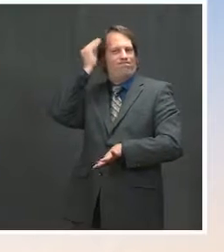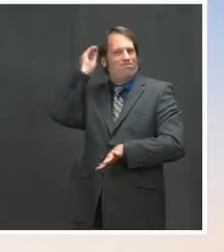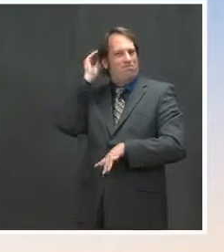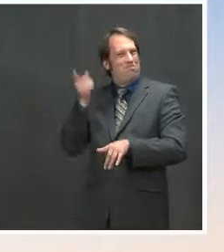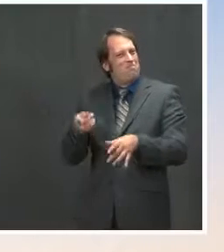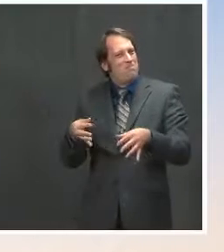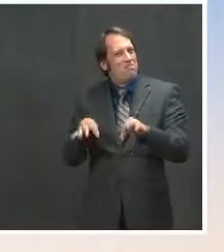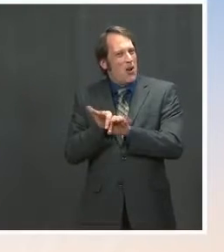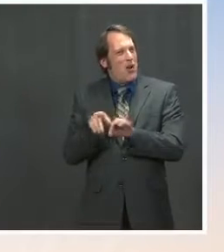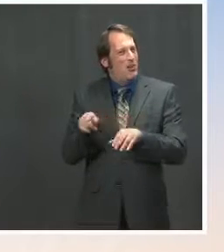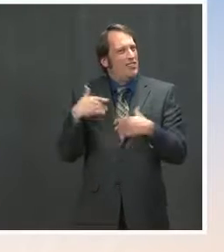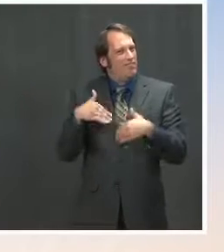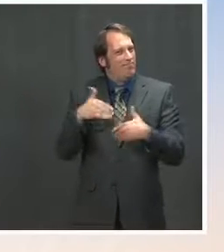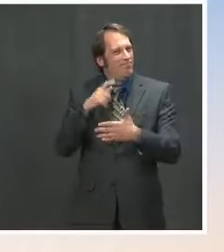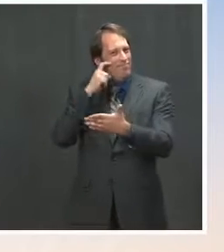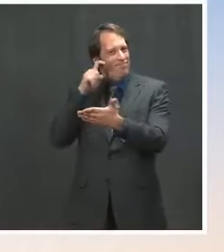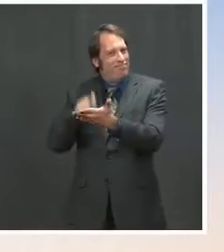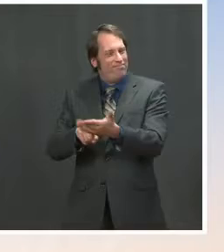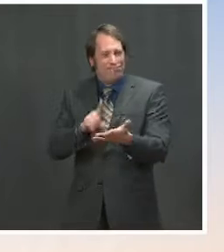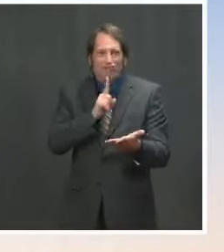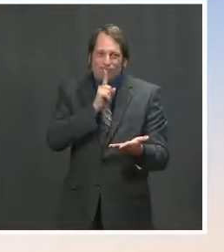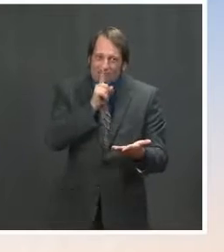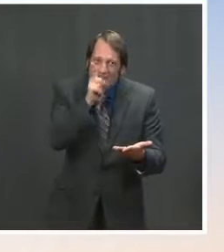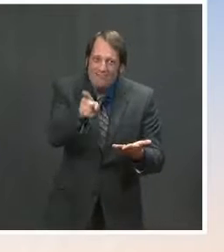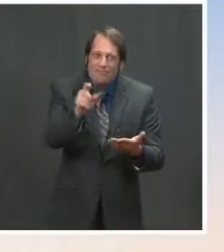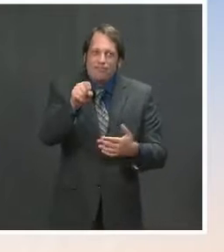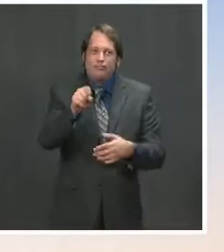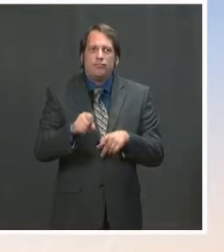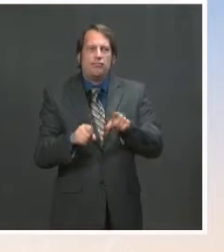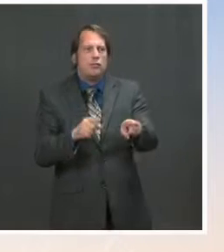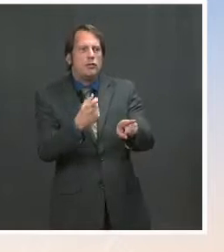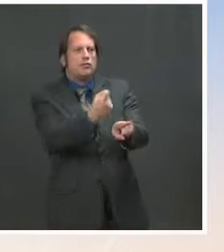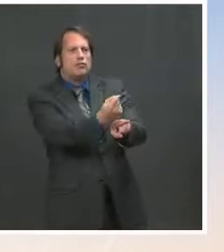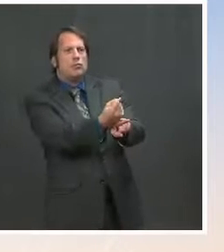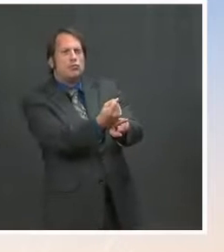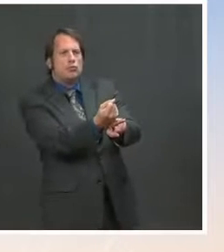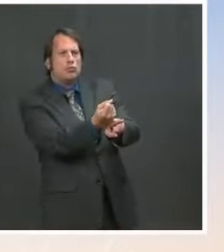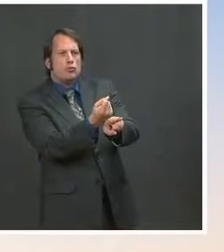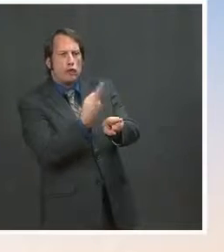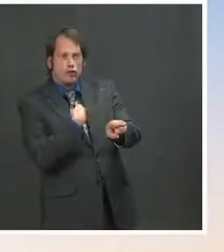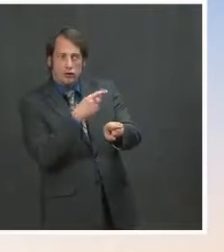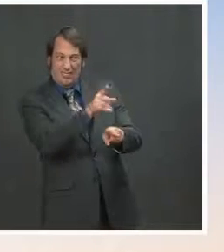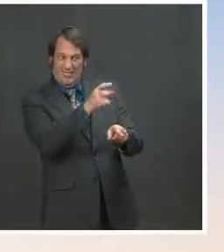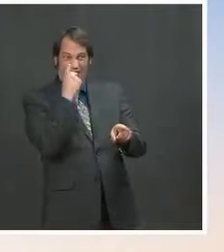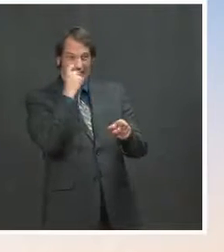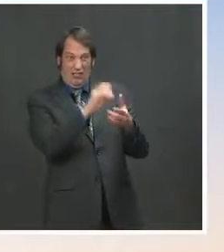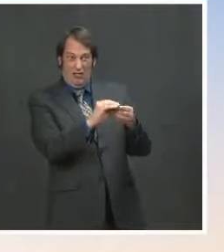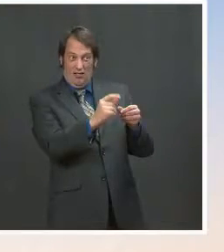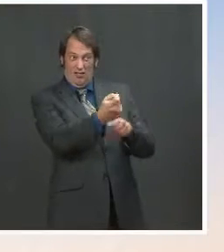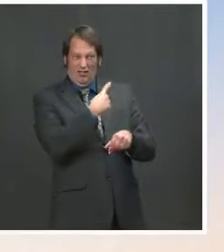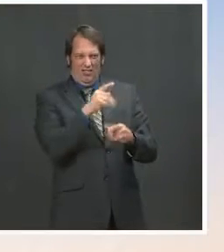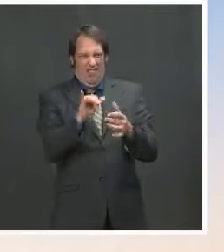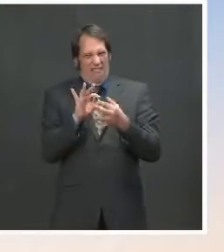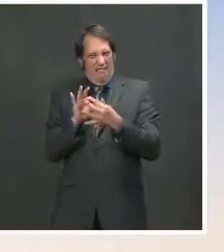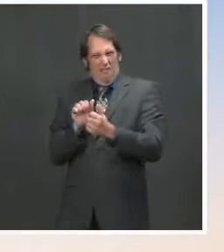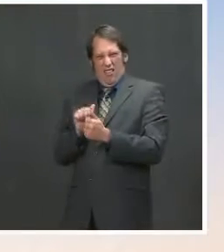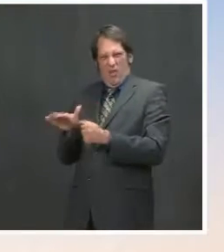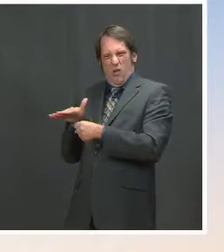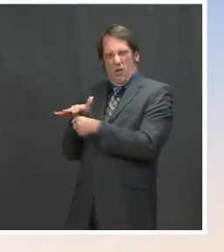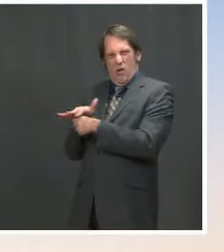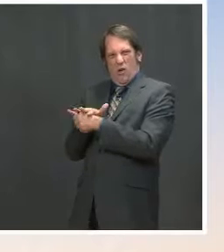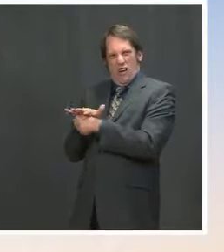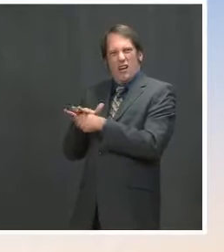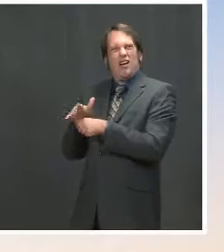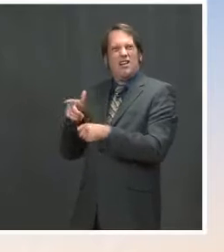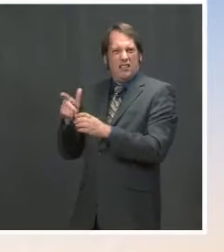we have. But in terms of your question, Jonathan, we're in touch with local authorities, we're in touch with states, with governors, with